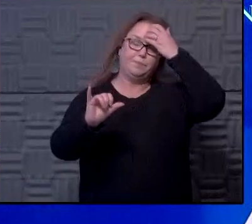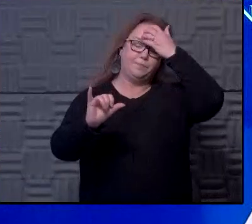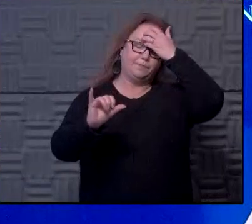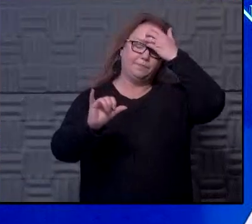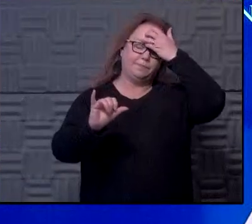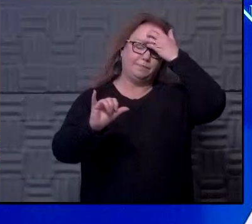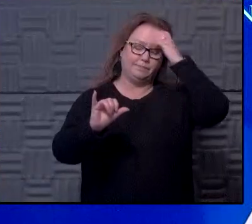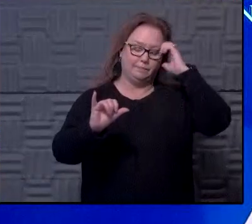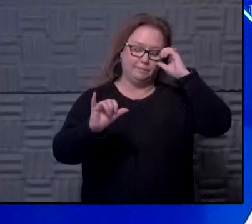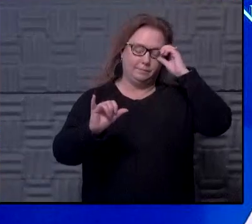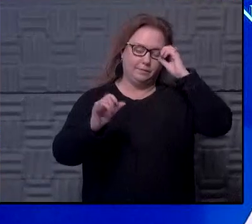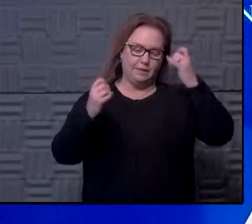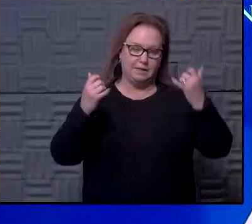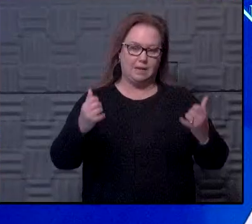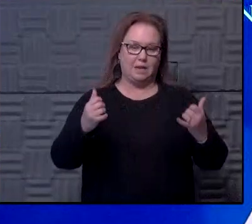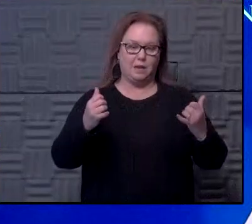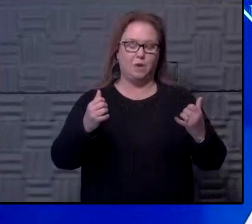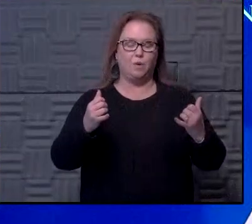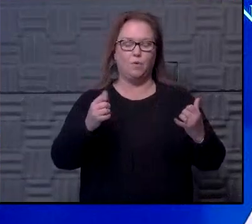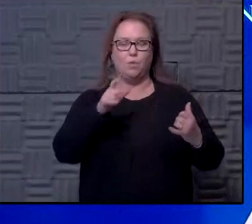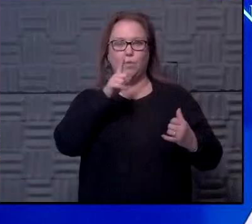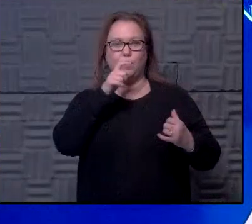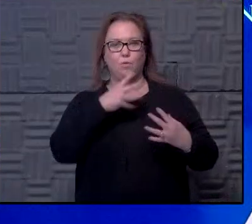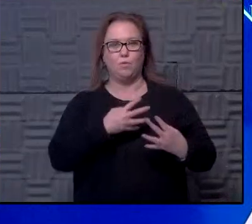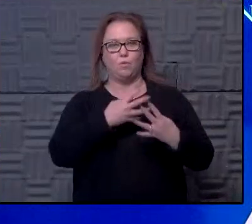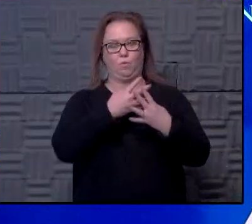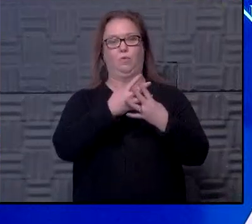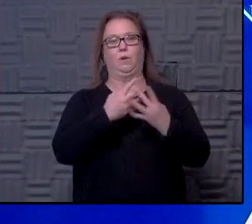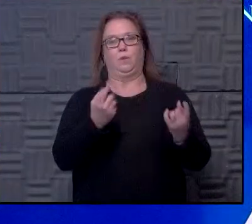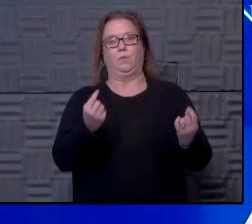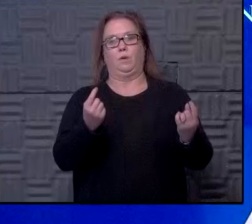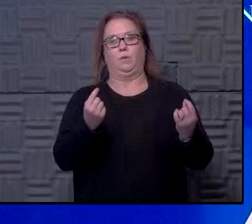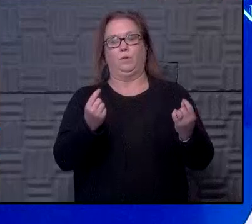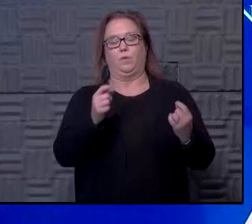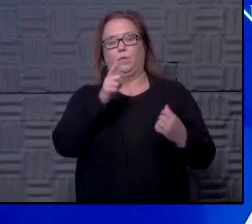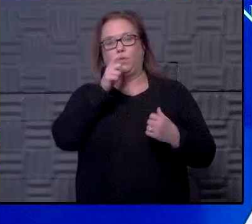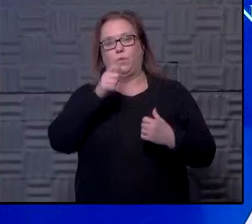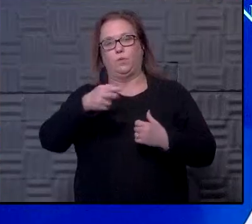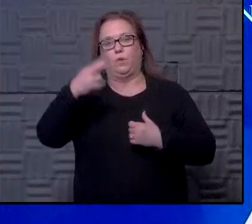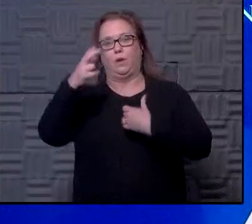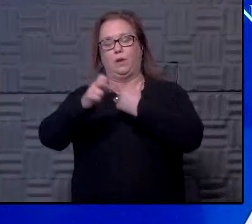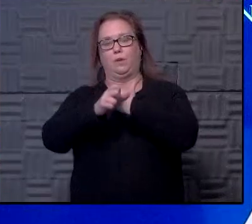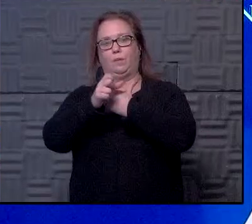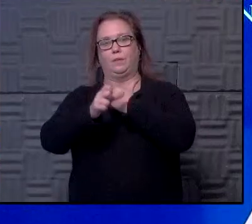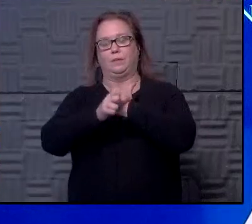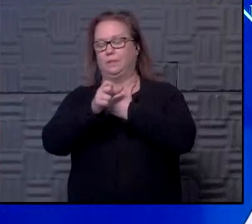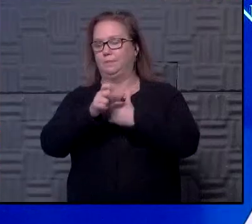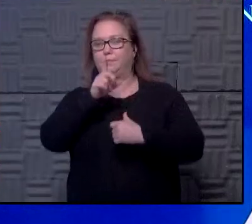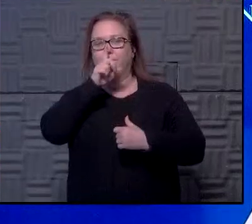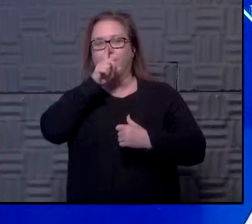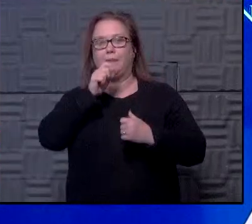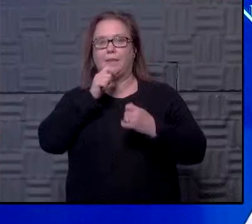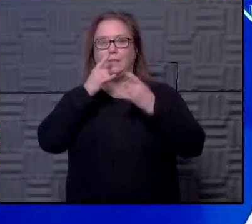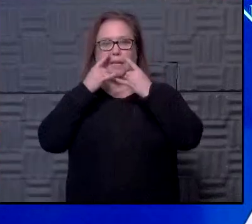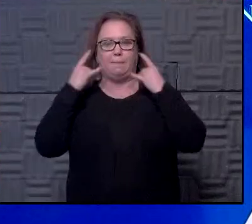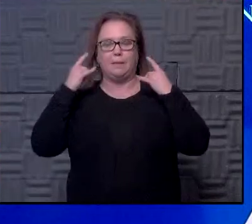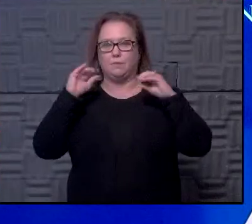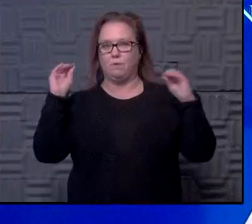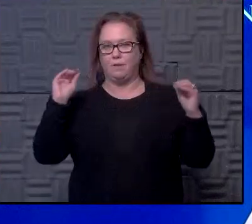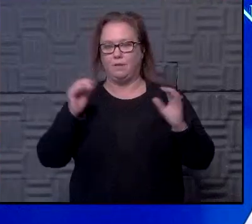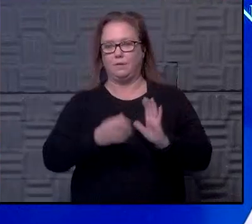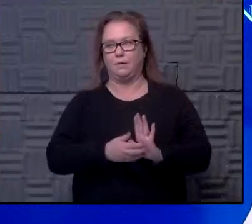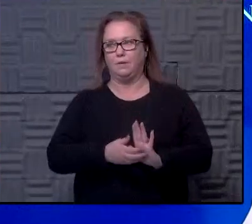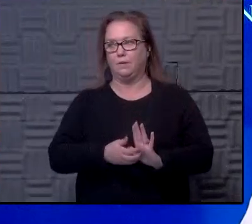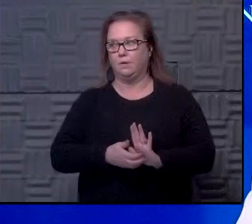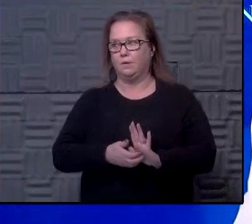now everybody is worried, who needs to quarantine? What do we need to do? Who is at risk? And they don't speak to whether they were mask wearing or any of those things.